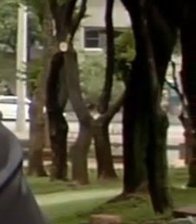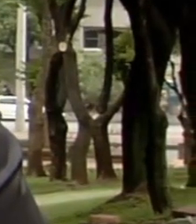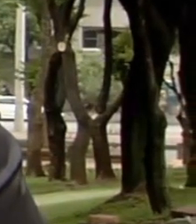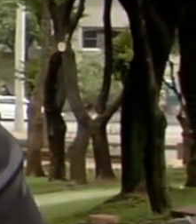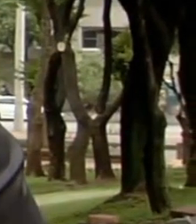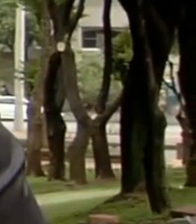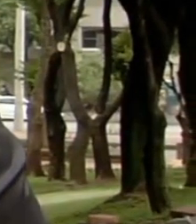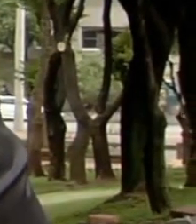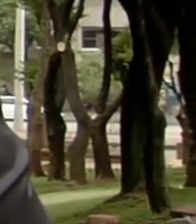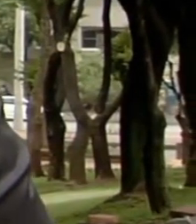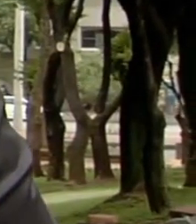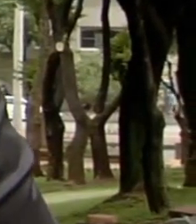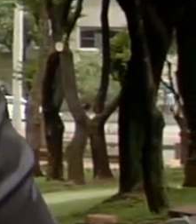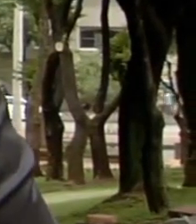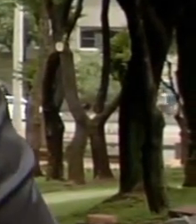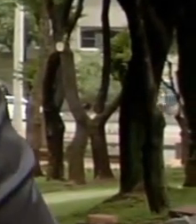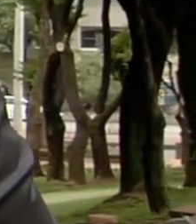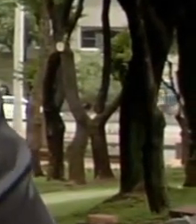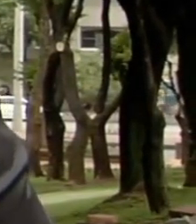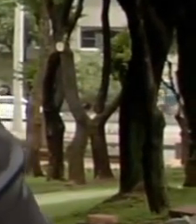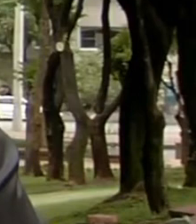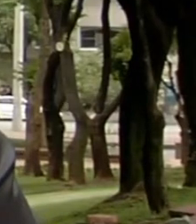that is the line that we respect right now.